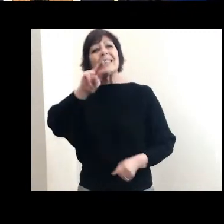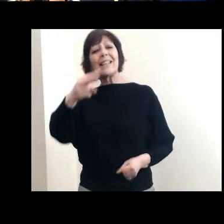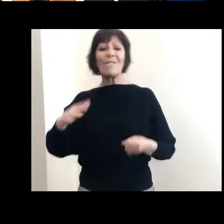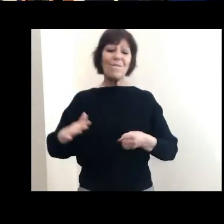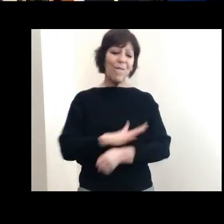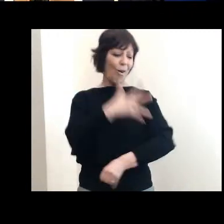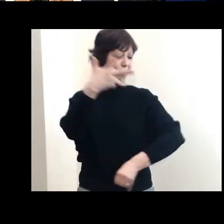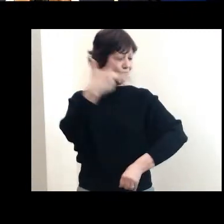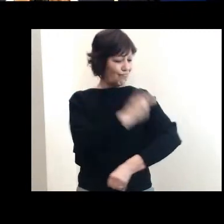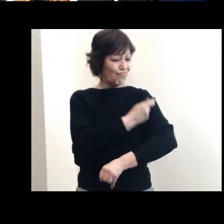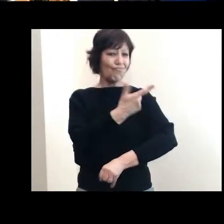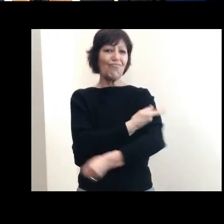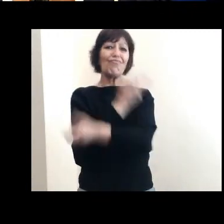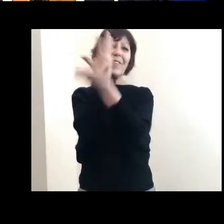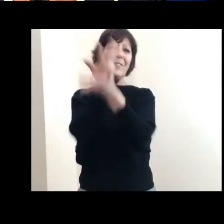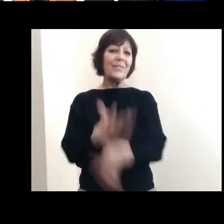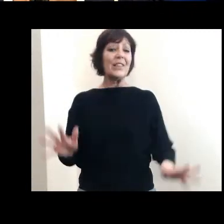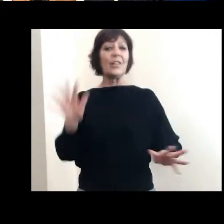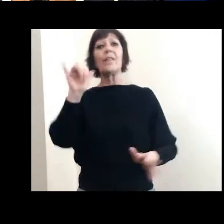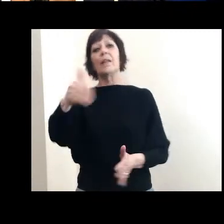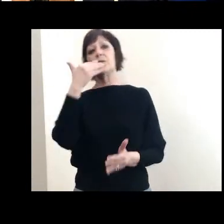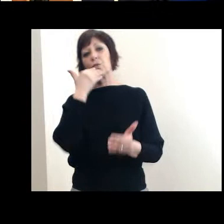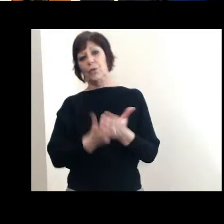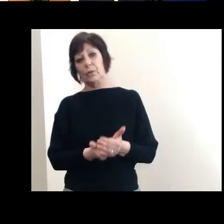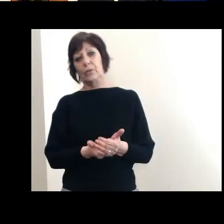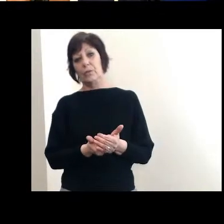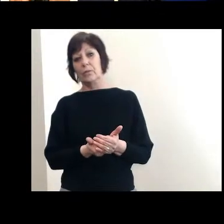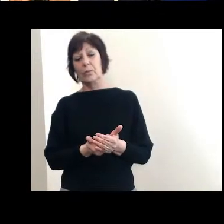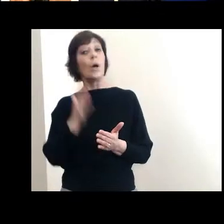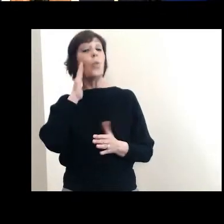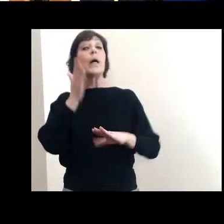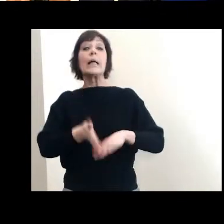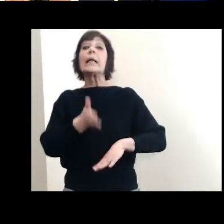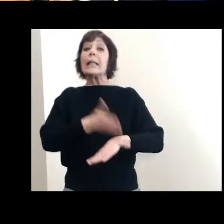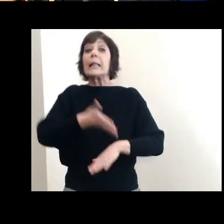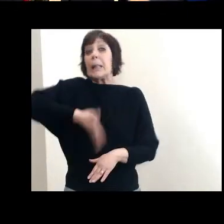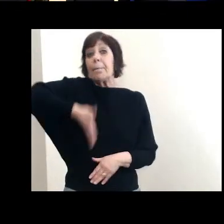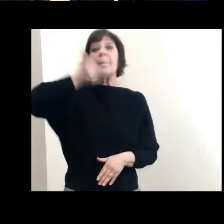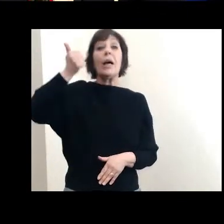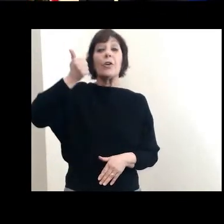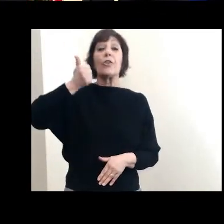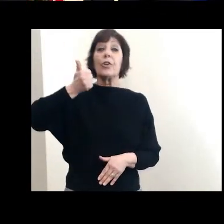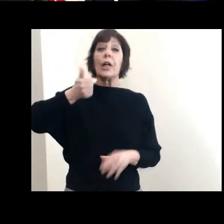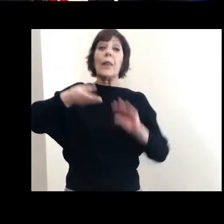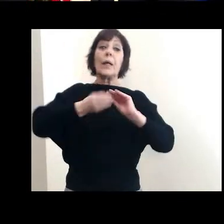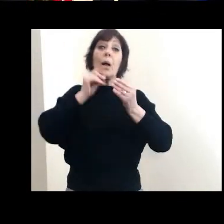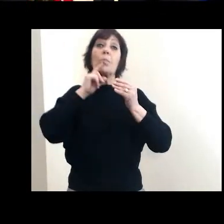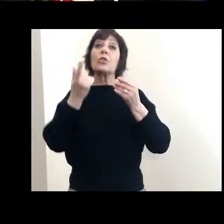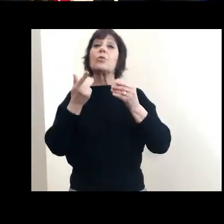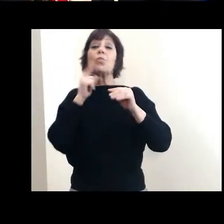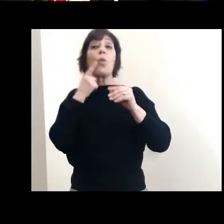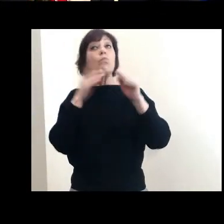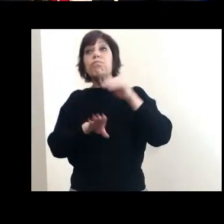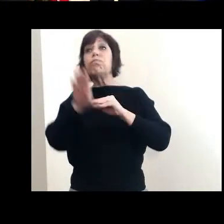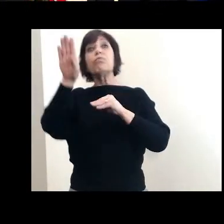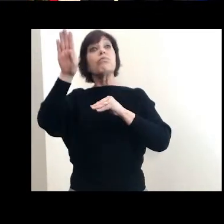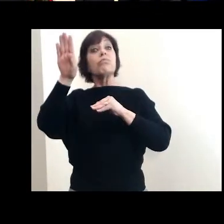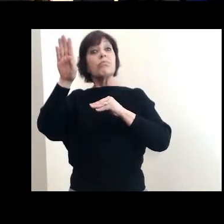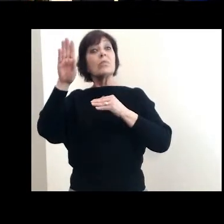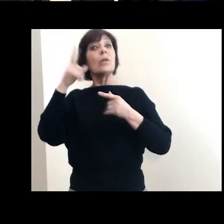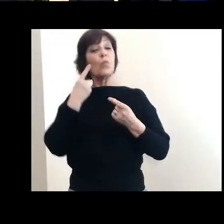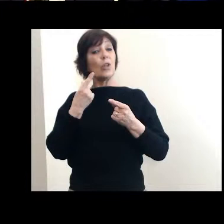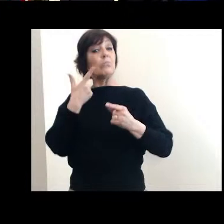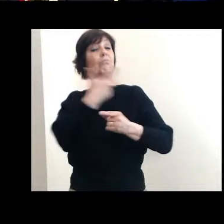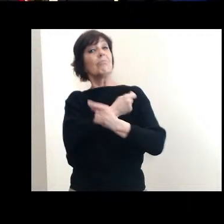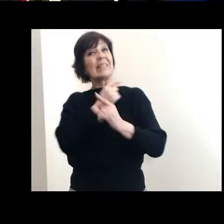received their full vaccination. That's good. It's going to get better soon because we know the numbers are going to increase just because we